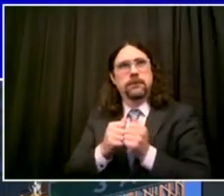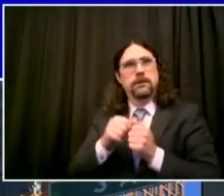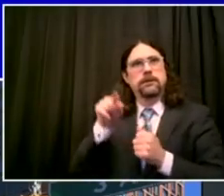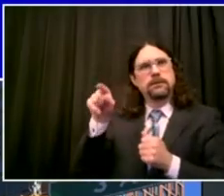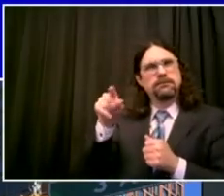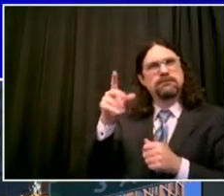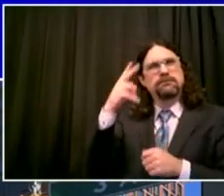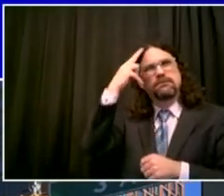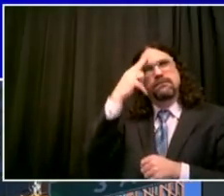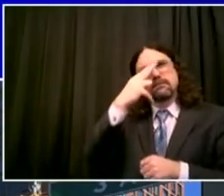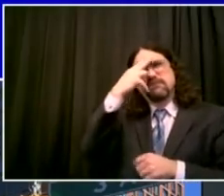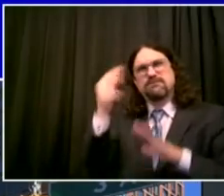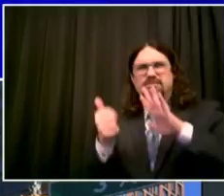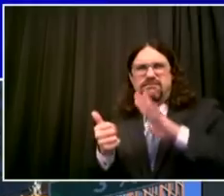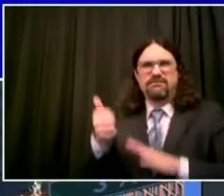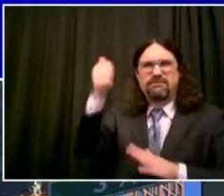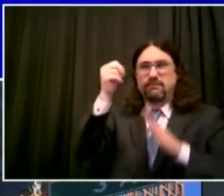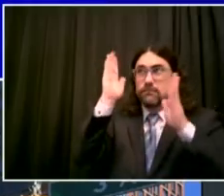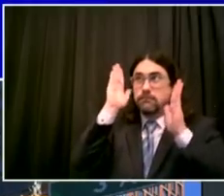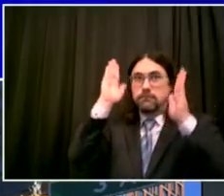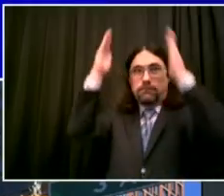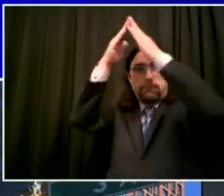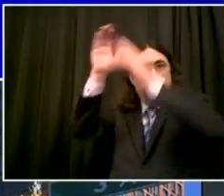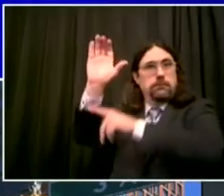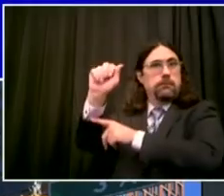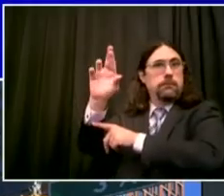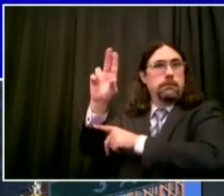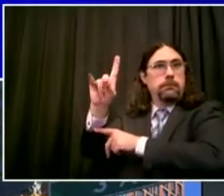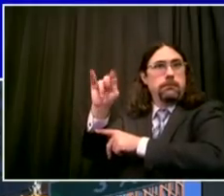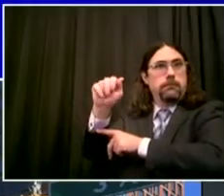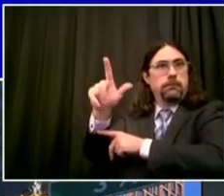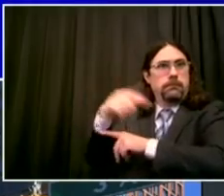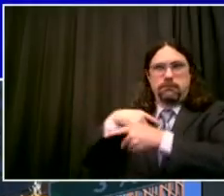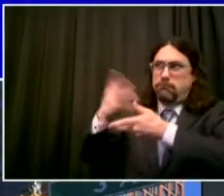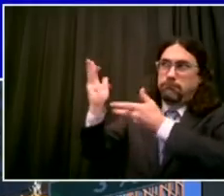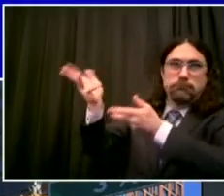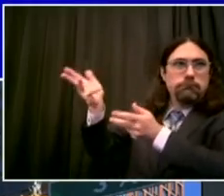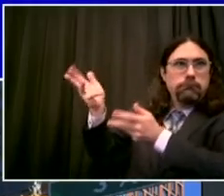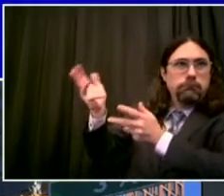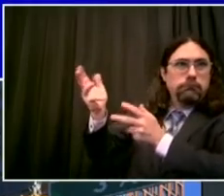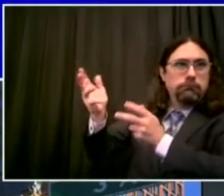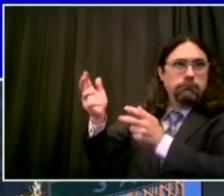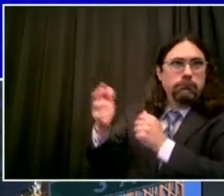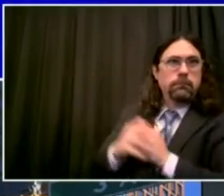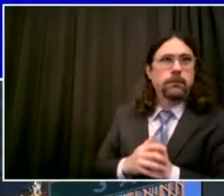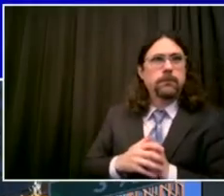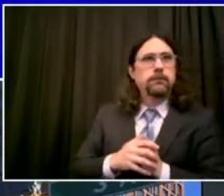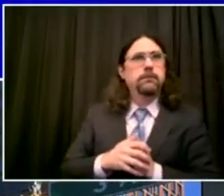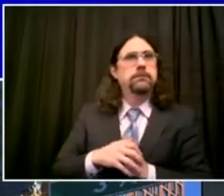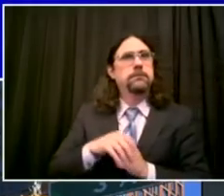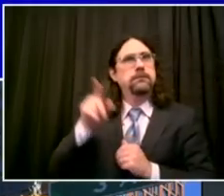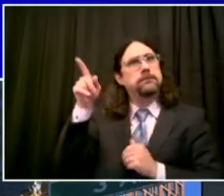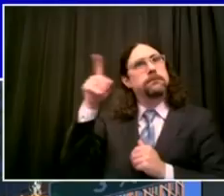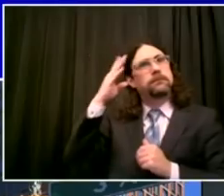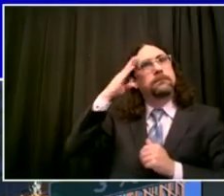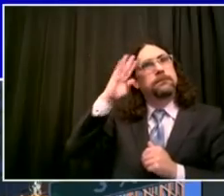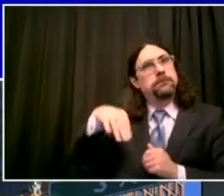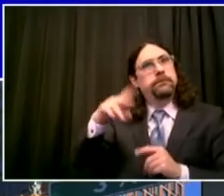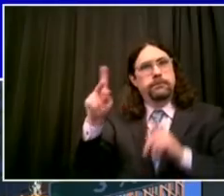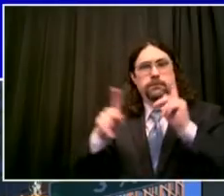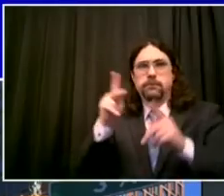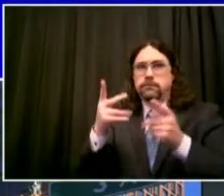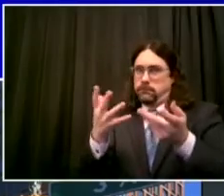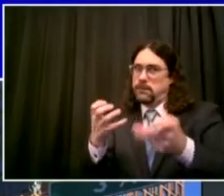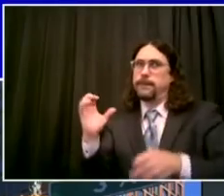would love to come back, but there's a deep understanding of the dangers right now in this crisis. There's a deep understanding that each faith tradition honors